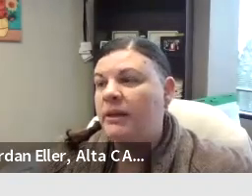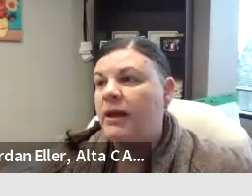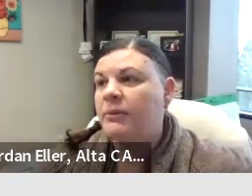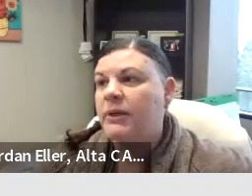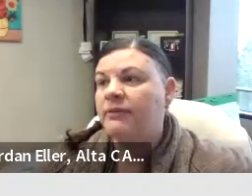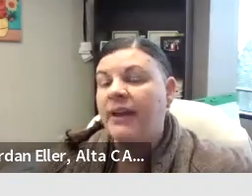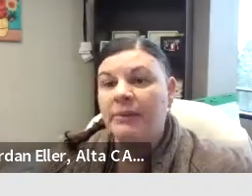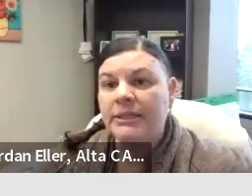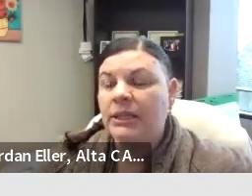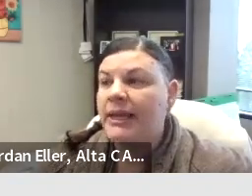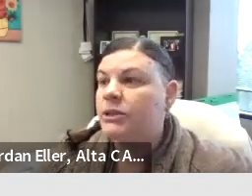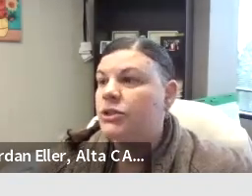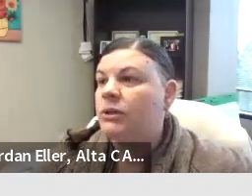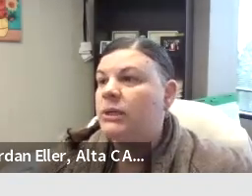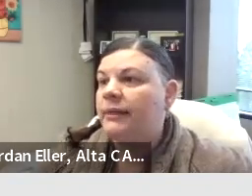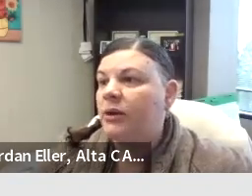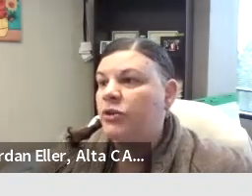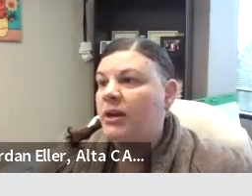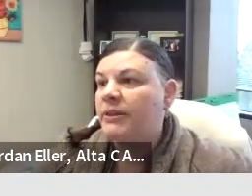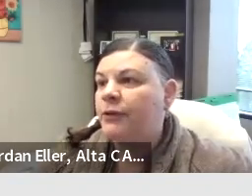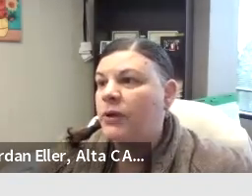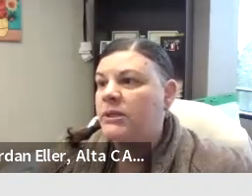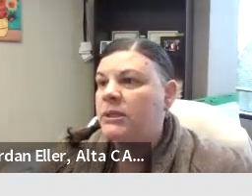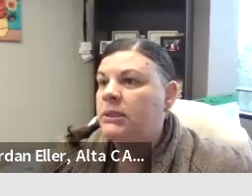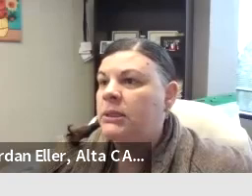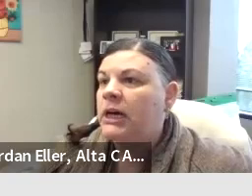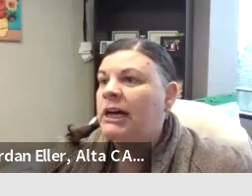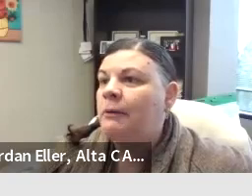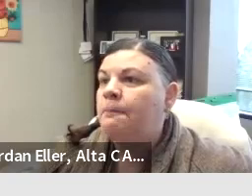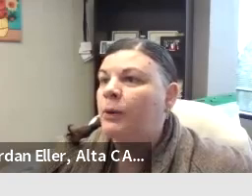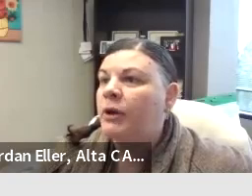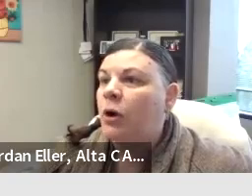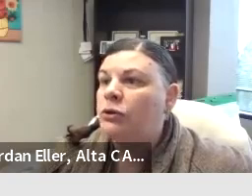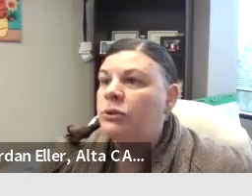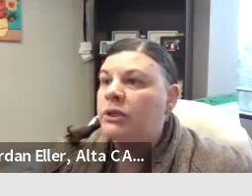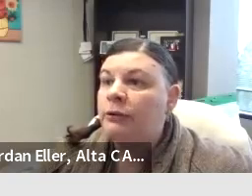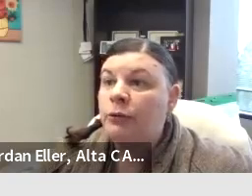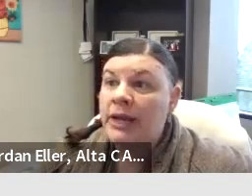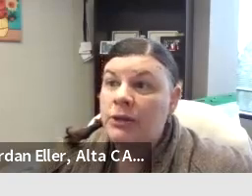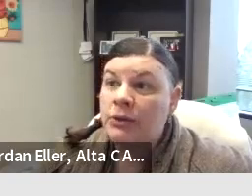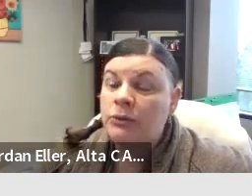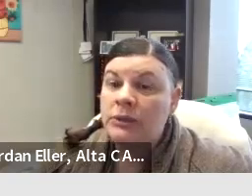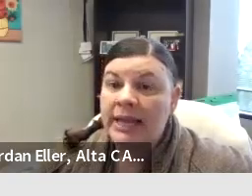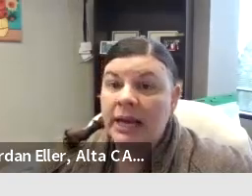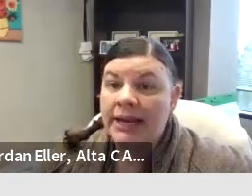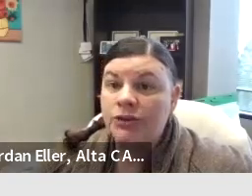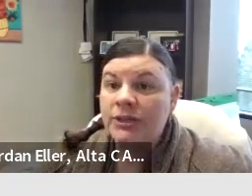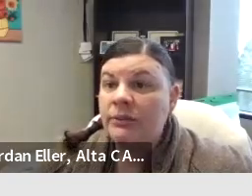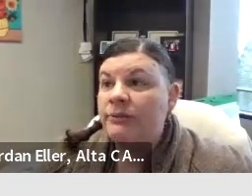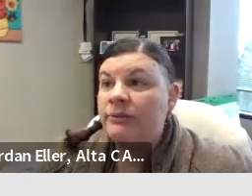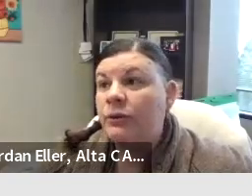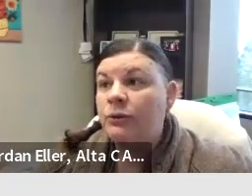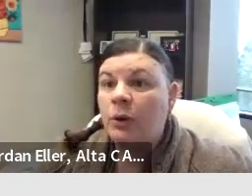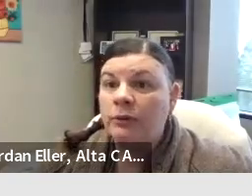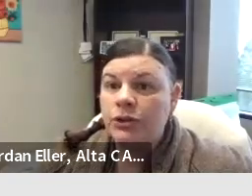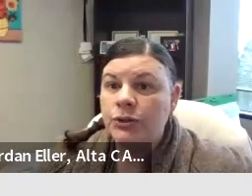non-English speaking families and clients. So that'll try to be the focus. We are also looking for a new psychiatrist to